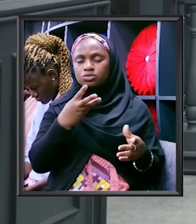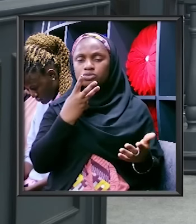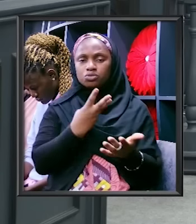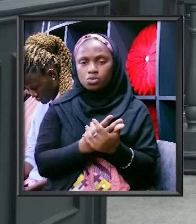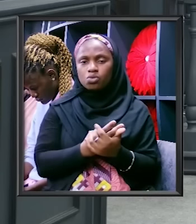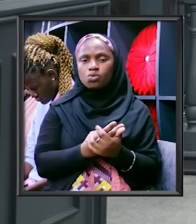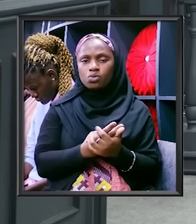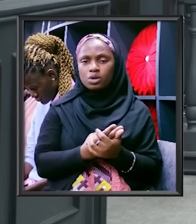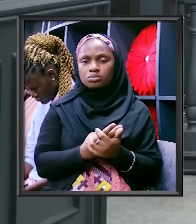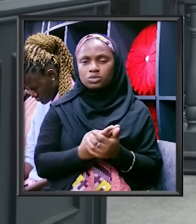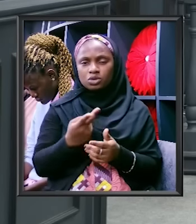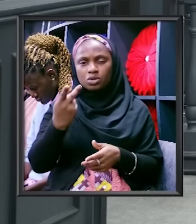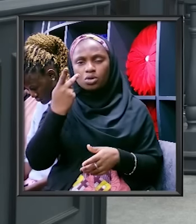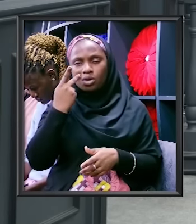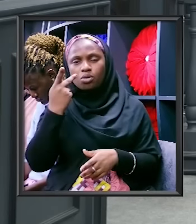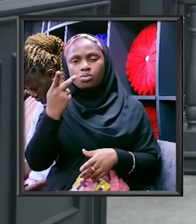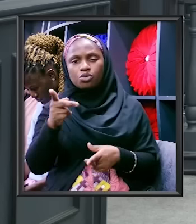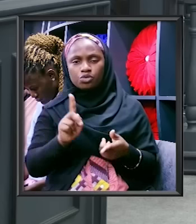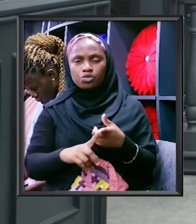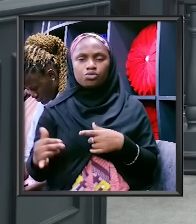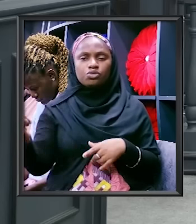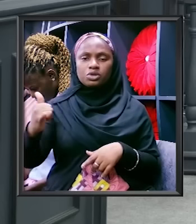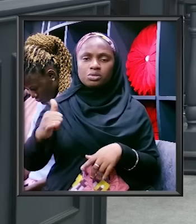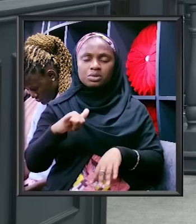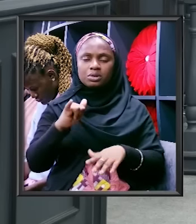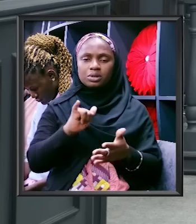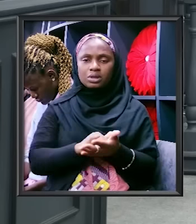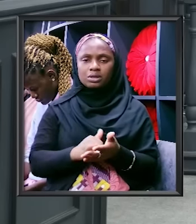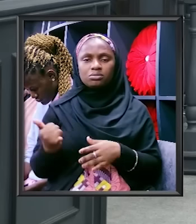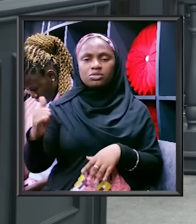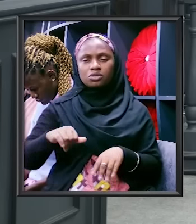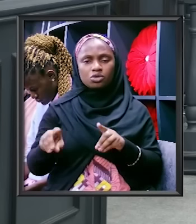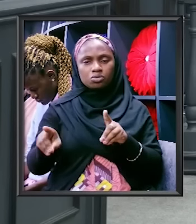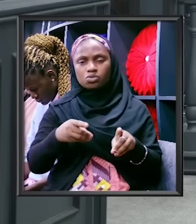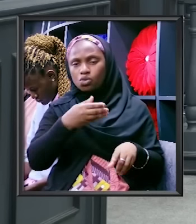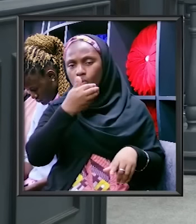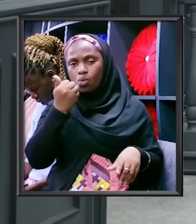well, make them prove to them, say they fit do well and even better.